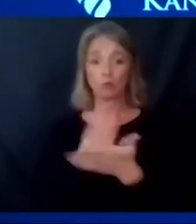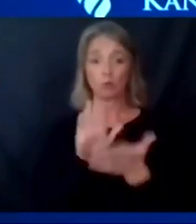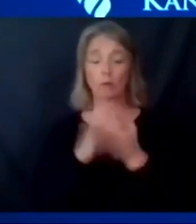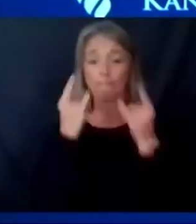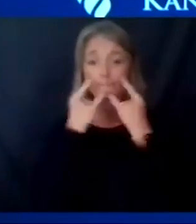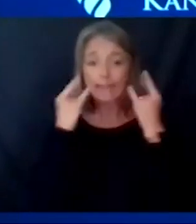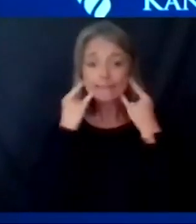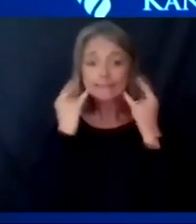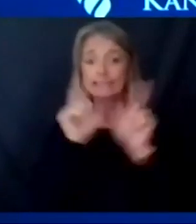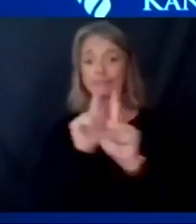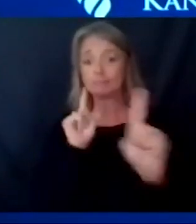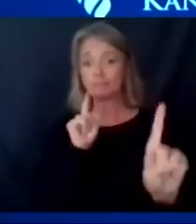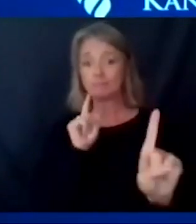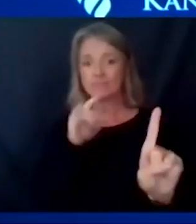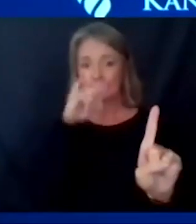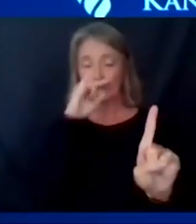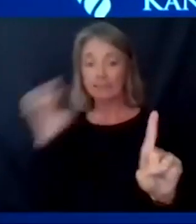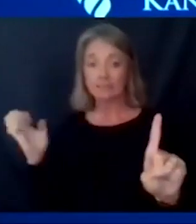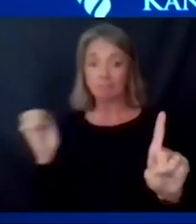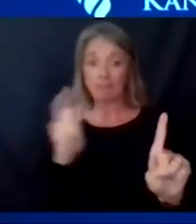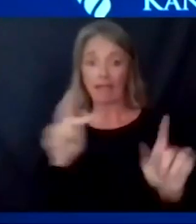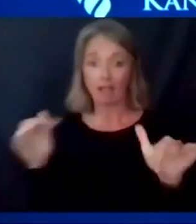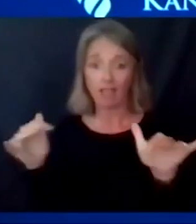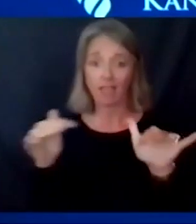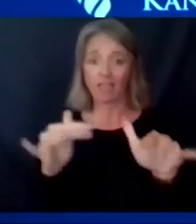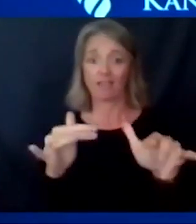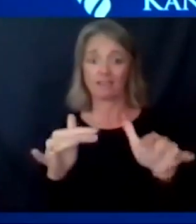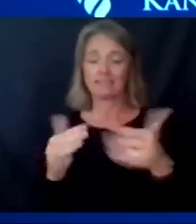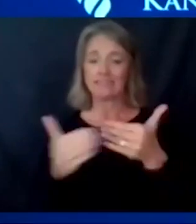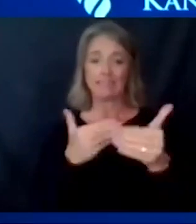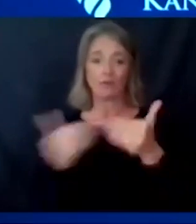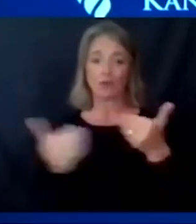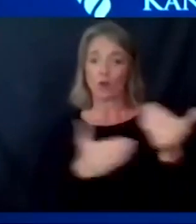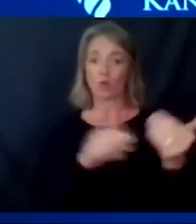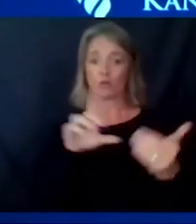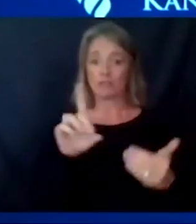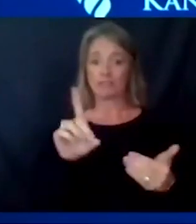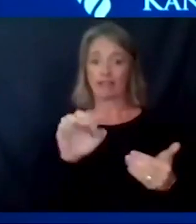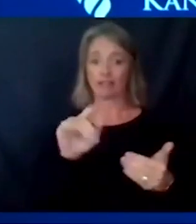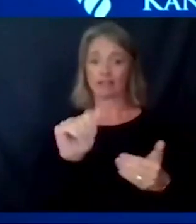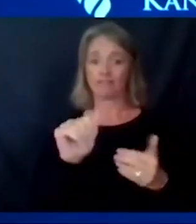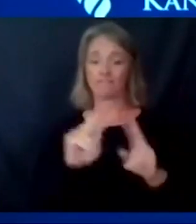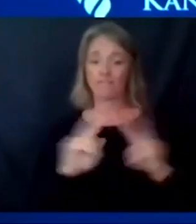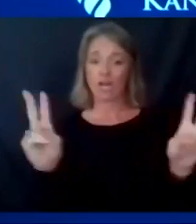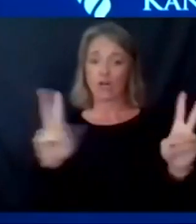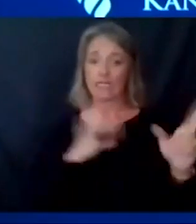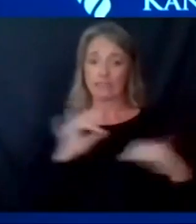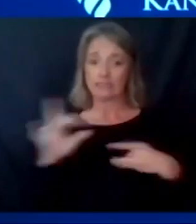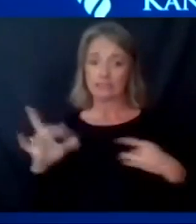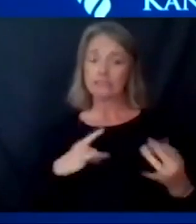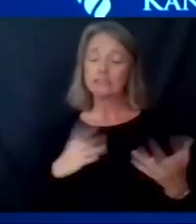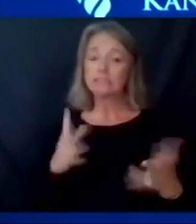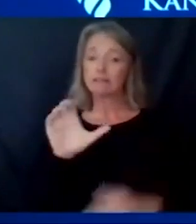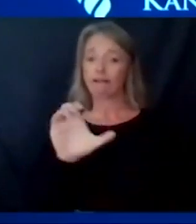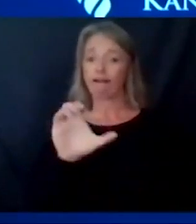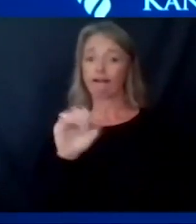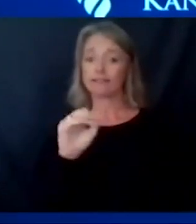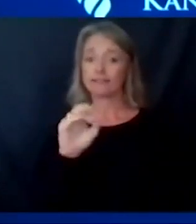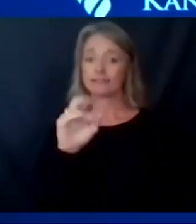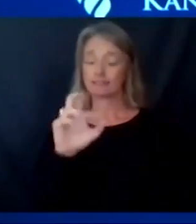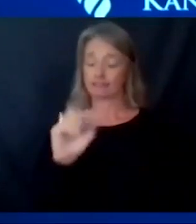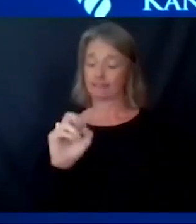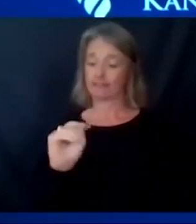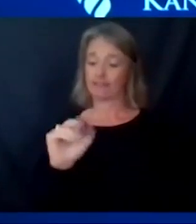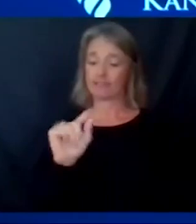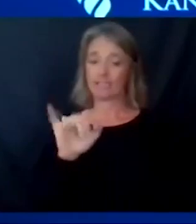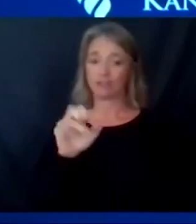come back full force, even though the Delta variant is highly transmissible throughout our community, a high rate of community transmission, and I guess